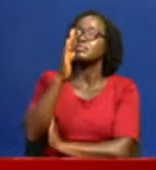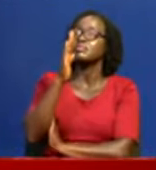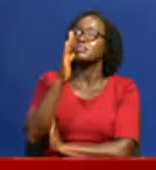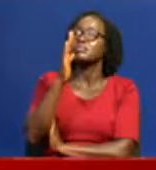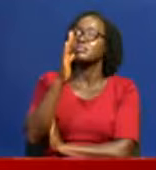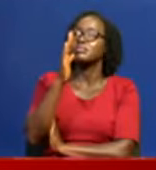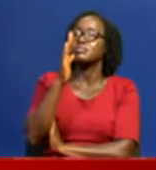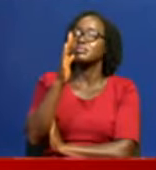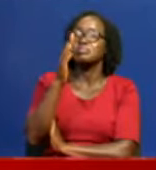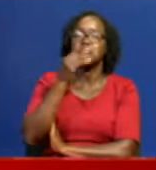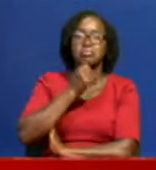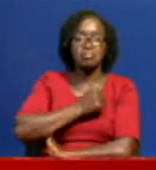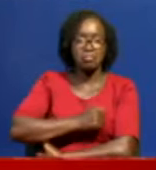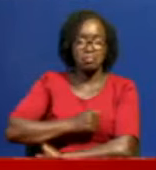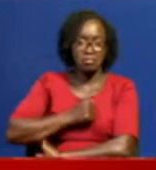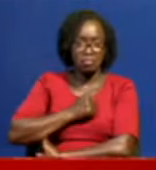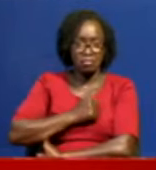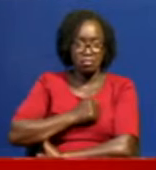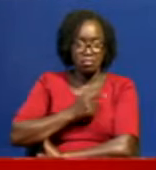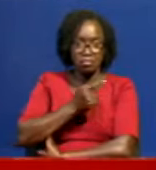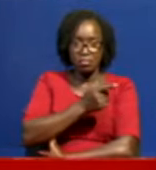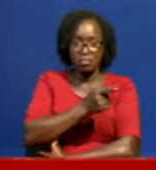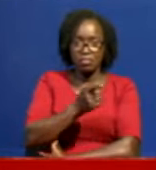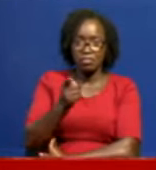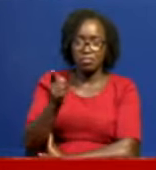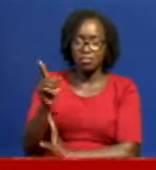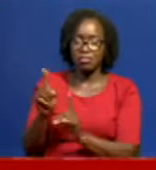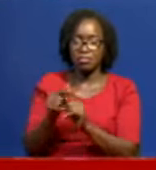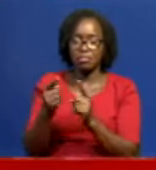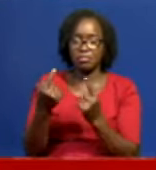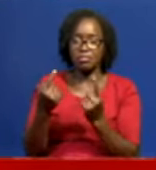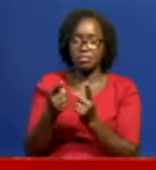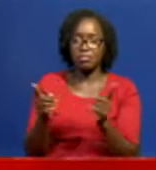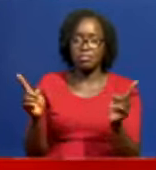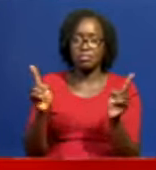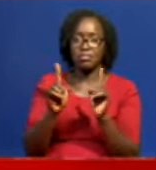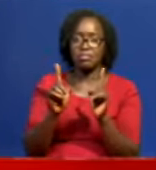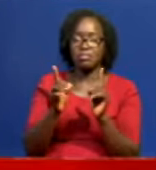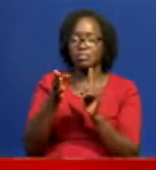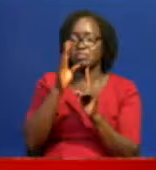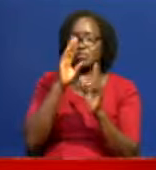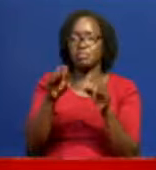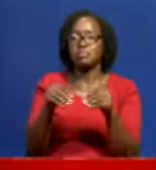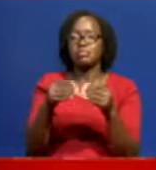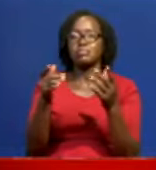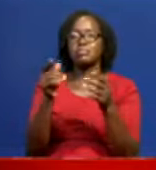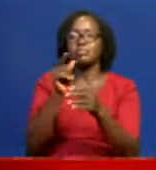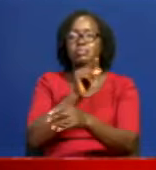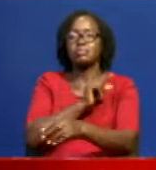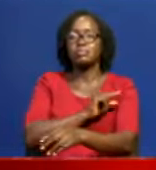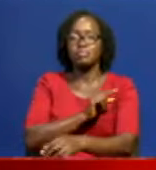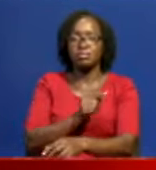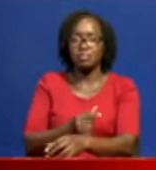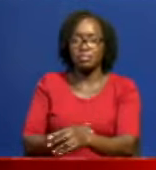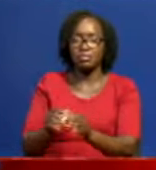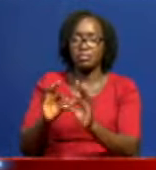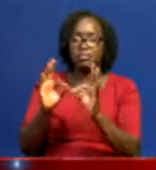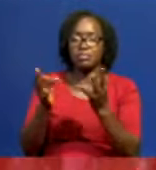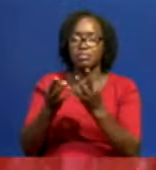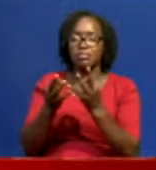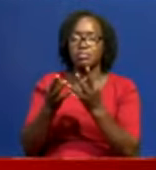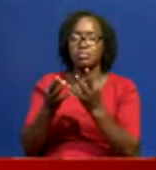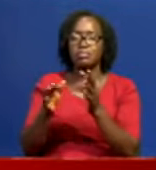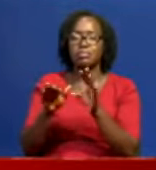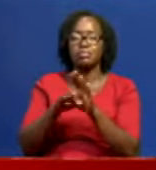to empathize with you as we empathize with you, that God is going to give the grace to the families that lost their loved